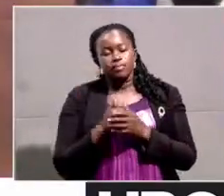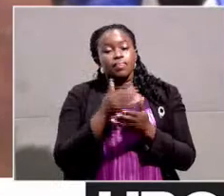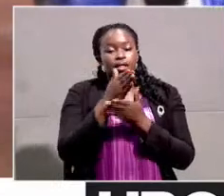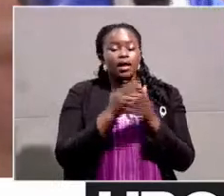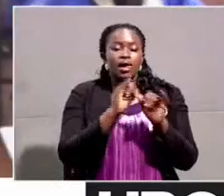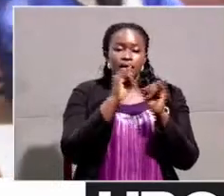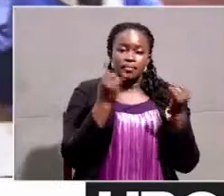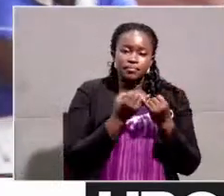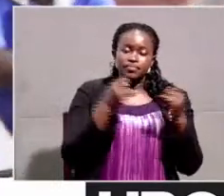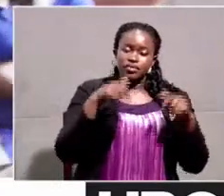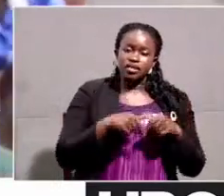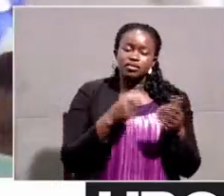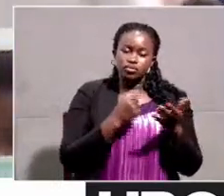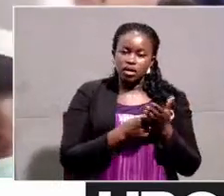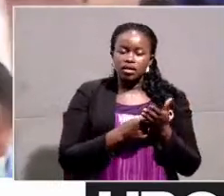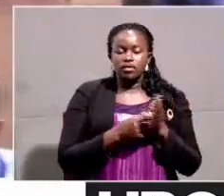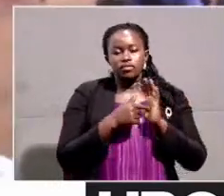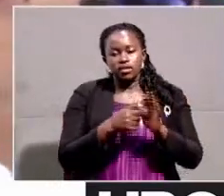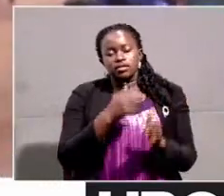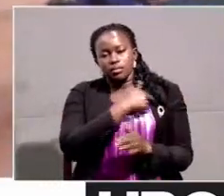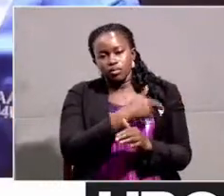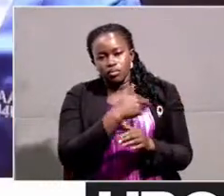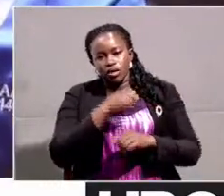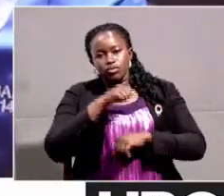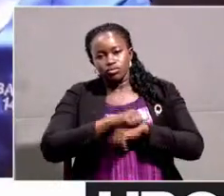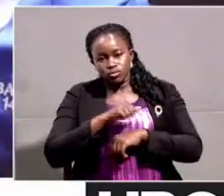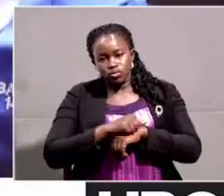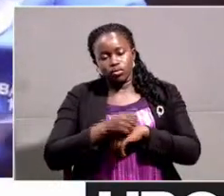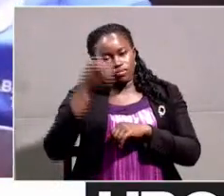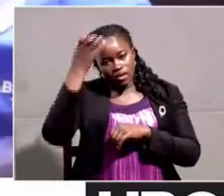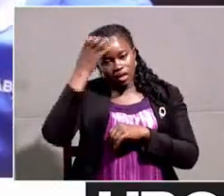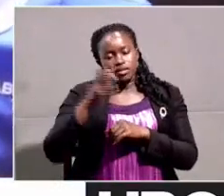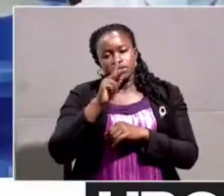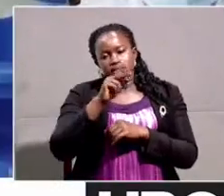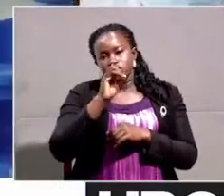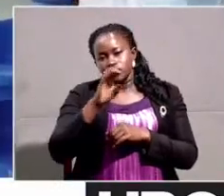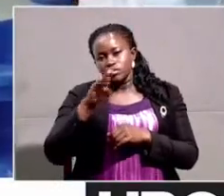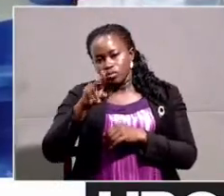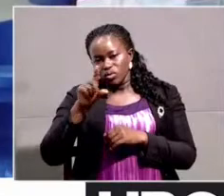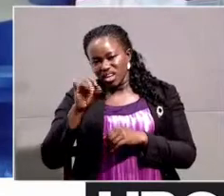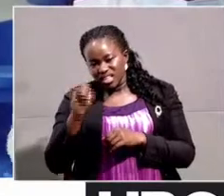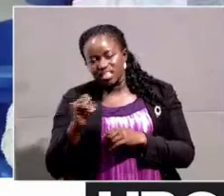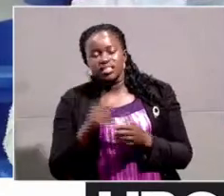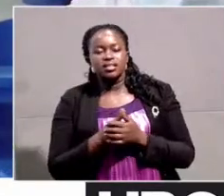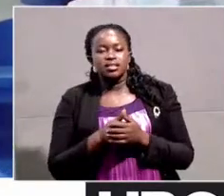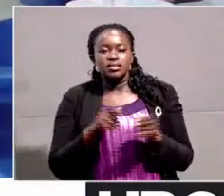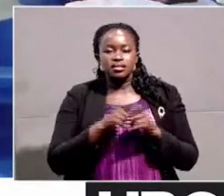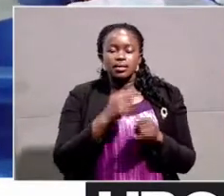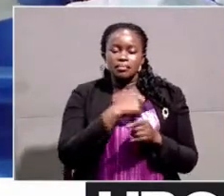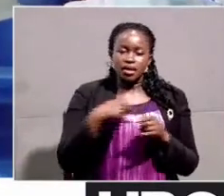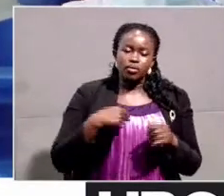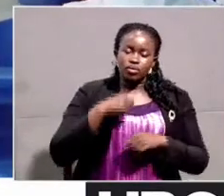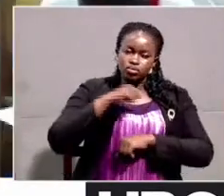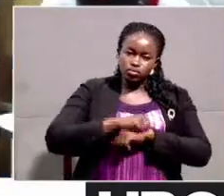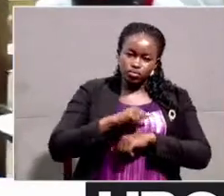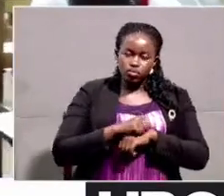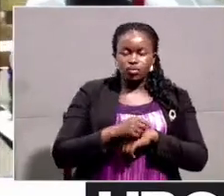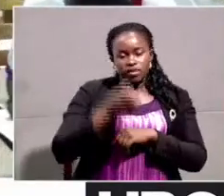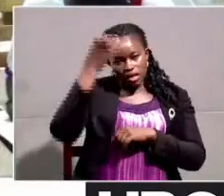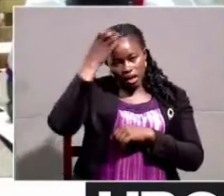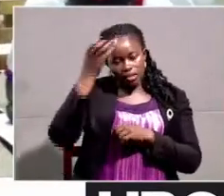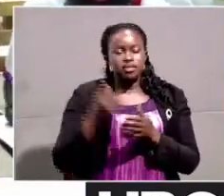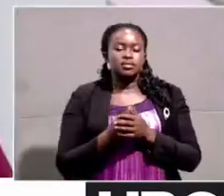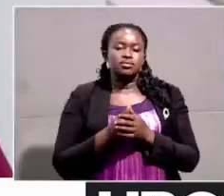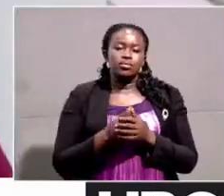Kampala, including Mulago School of Nursing and Midwifery, Chibuli School of Nursing and Midwifery, and Mengo School of Nursing and Midwifery, tell